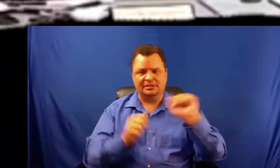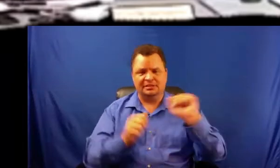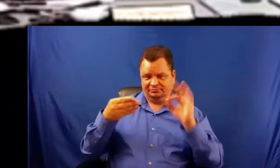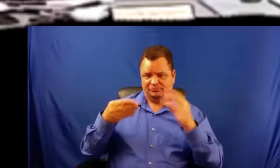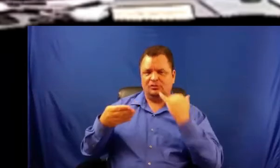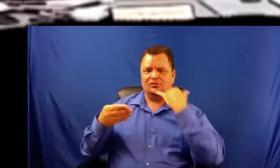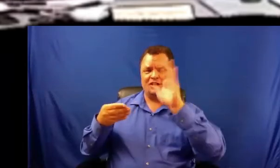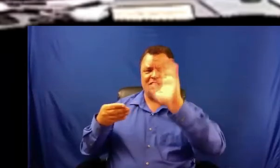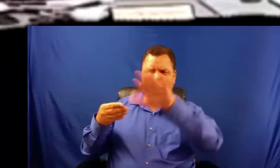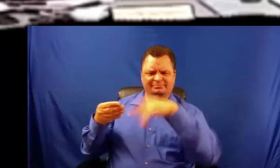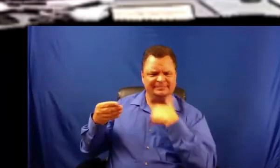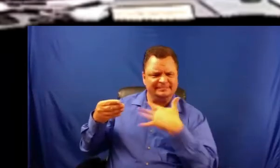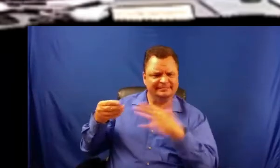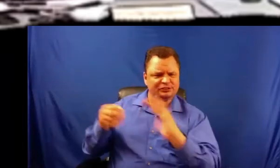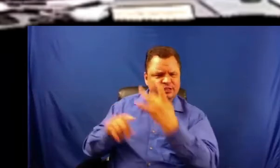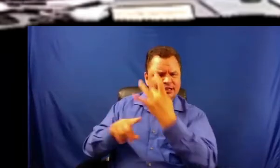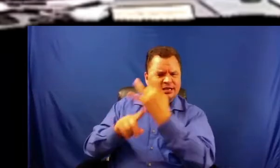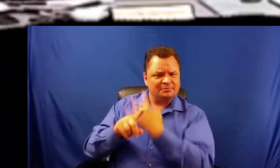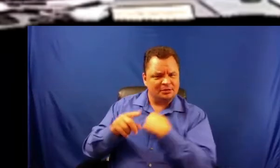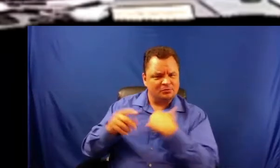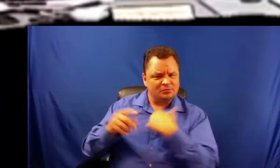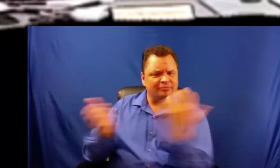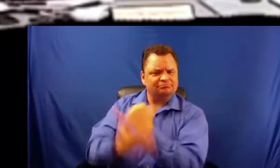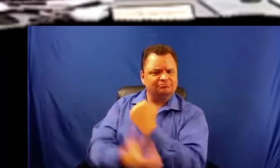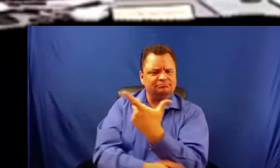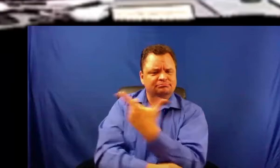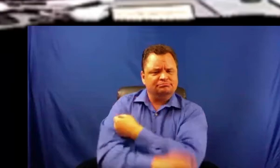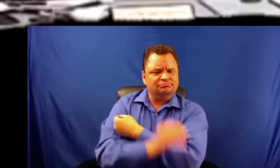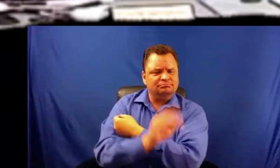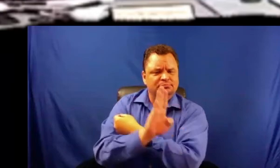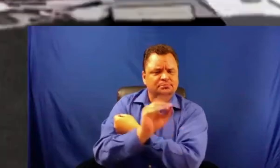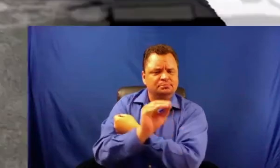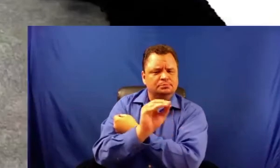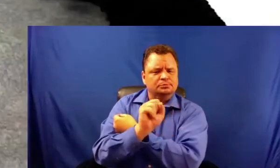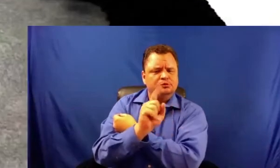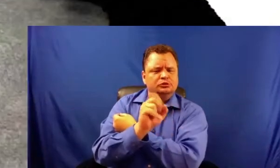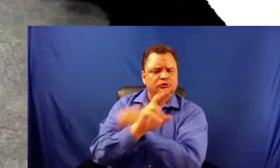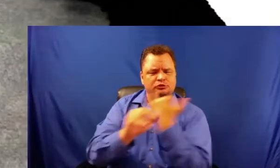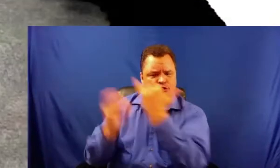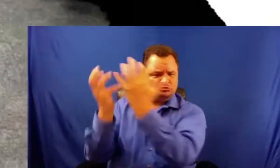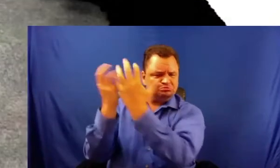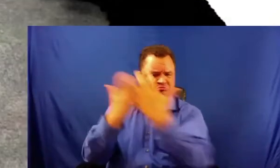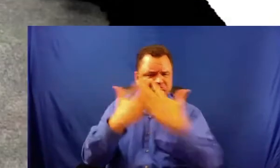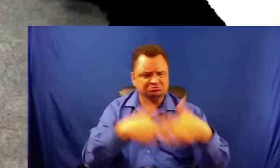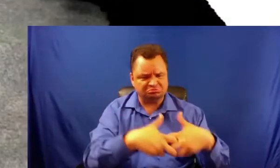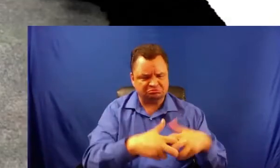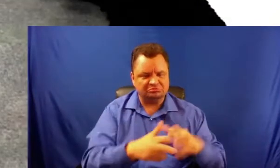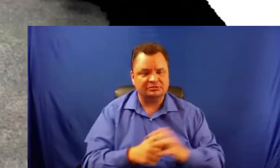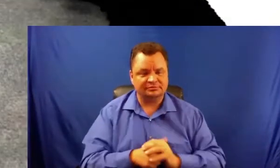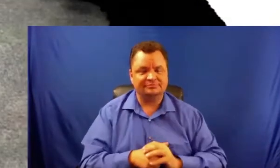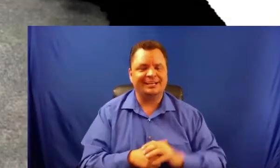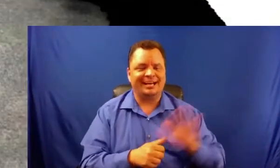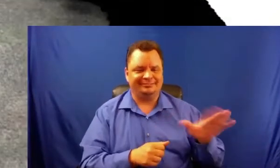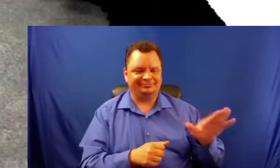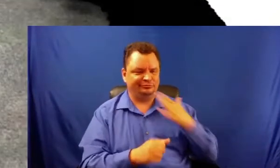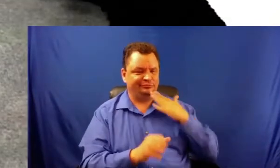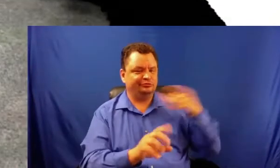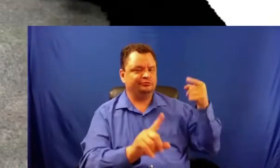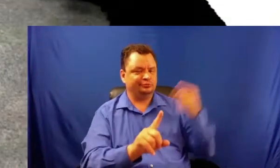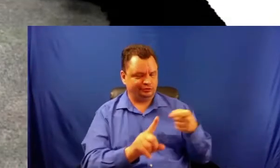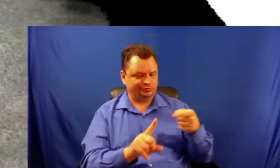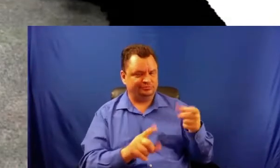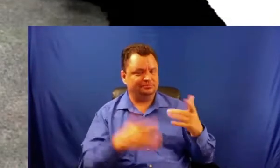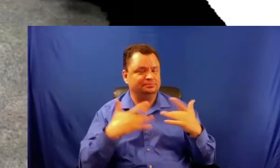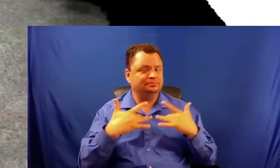my vaccine? But it is a great point that, the way that these studies are typically done is you do extend a